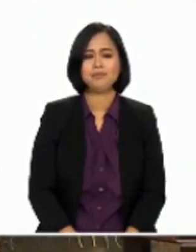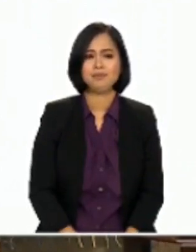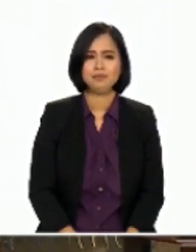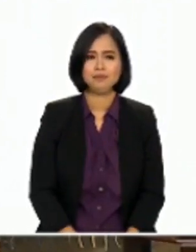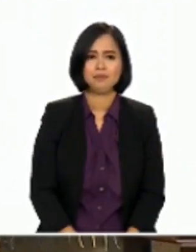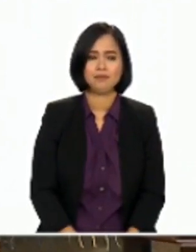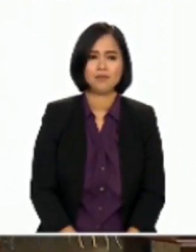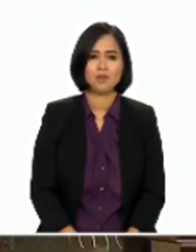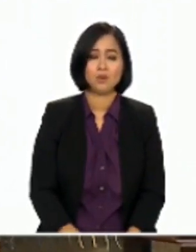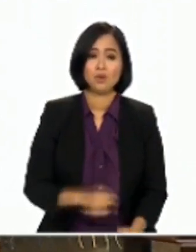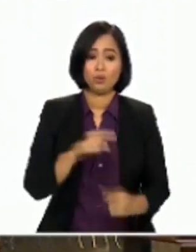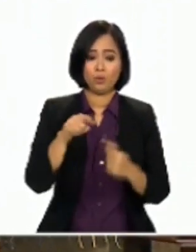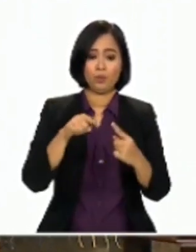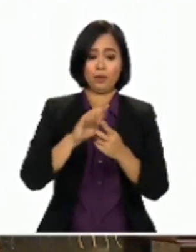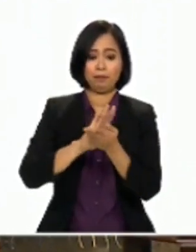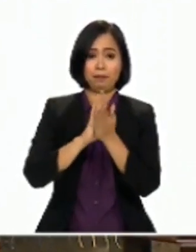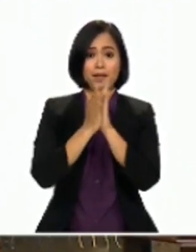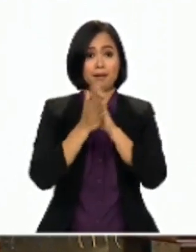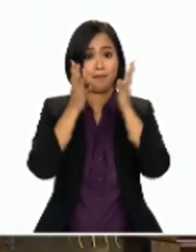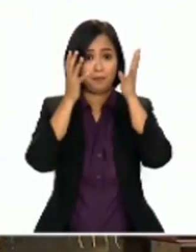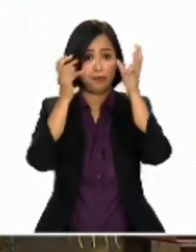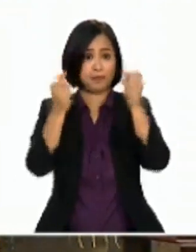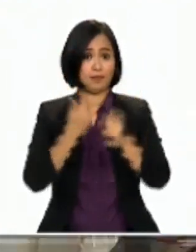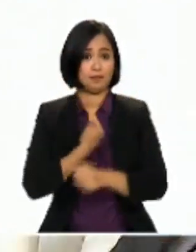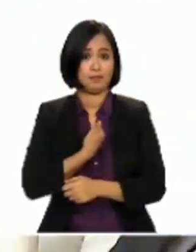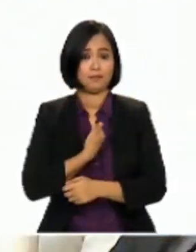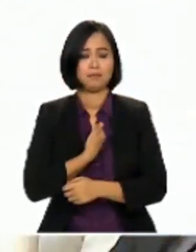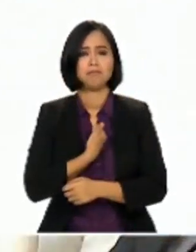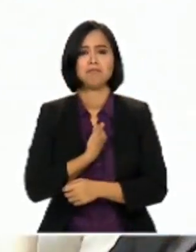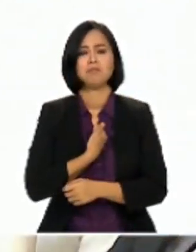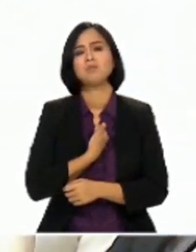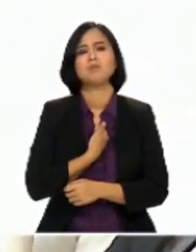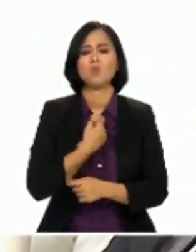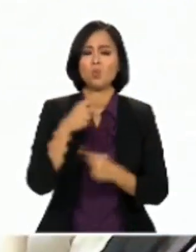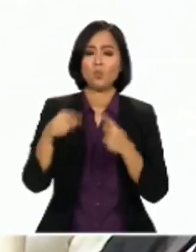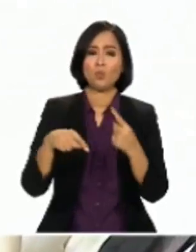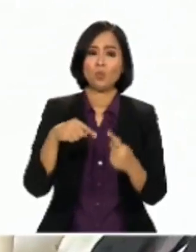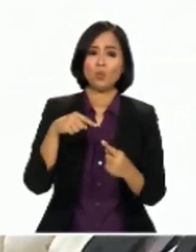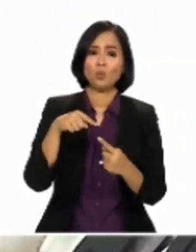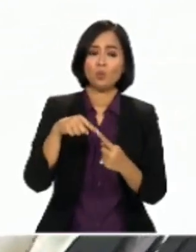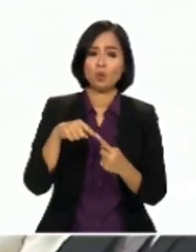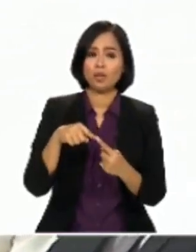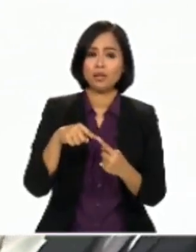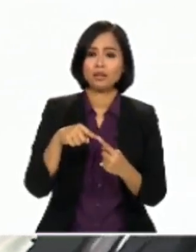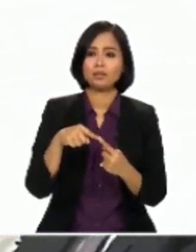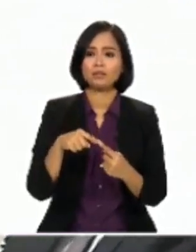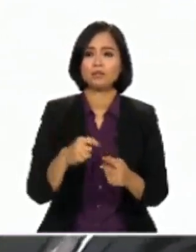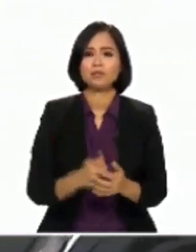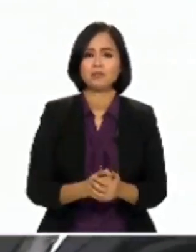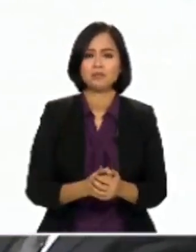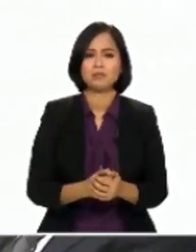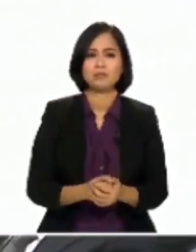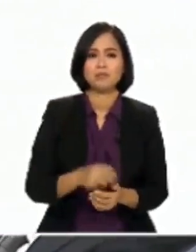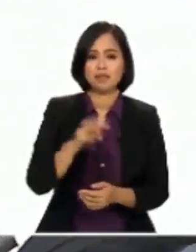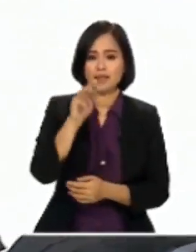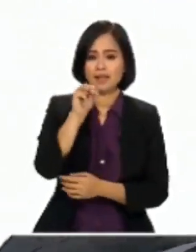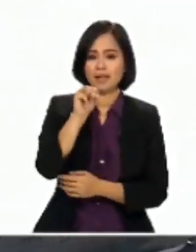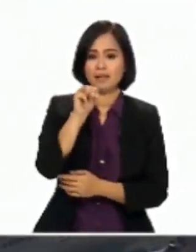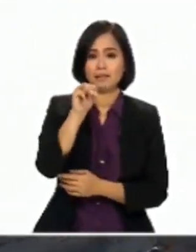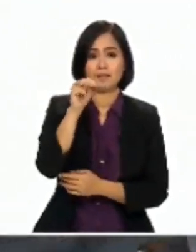Noong when I became president, and when the M16 rifles